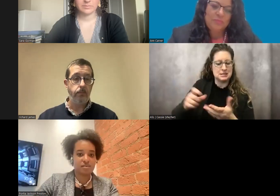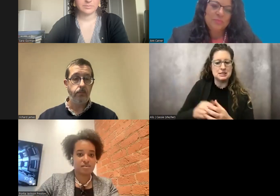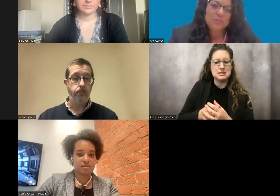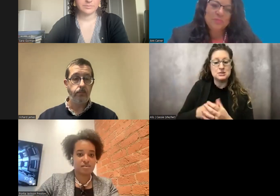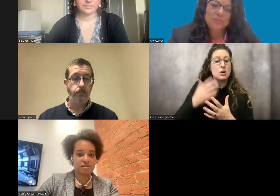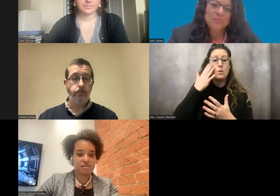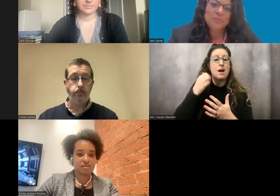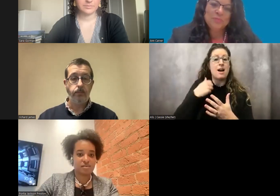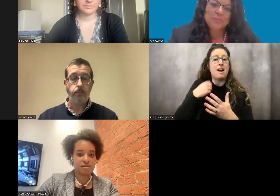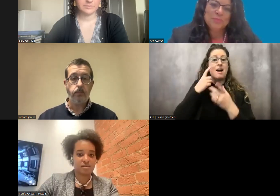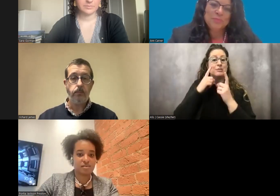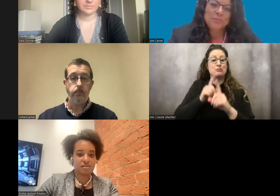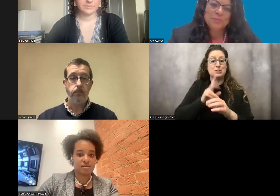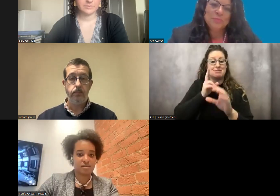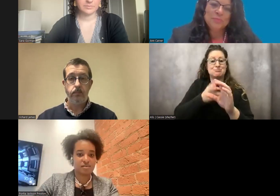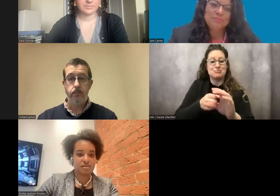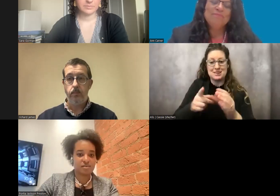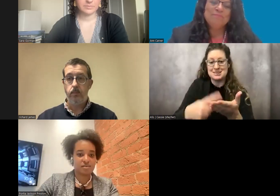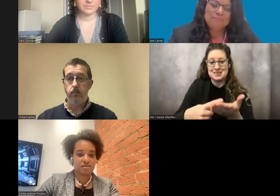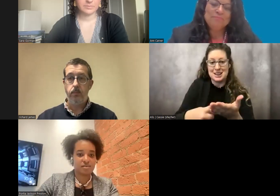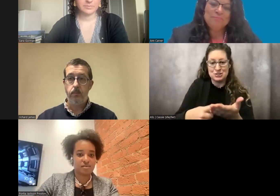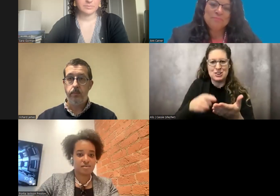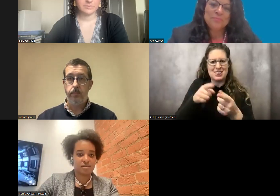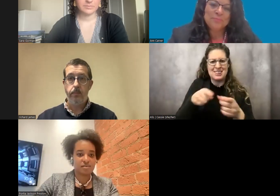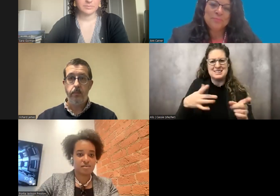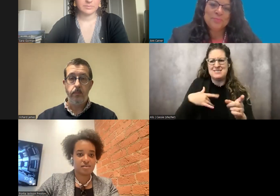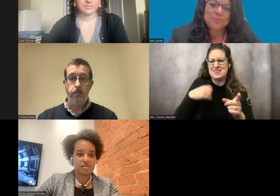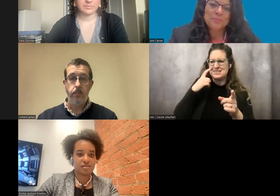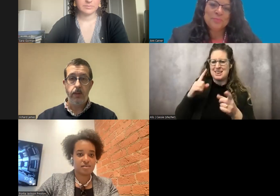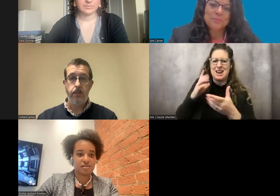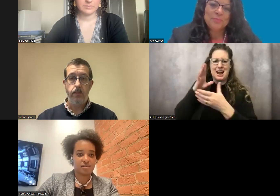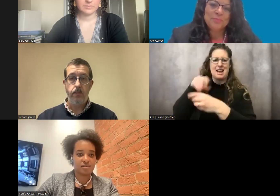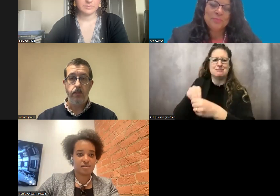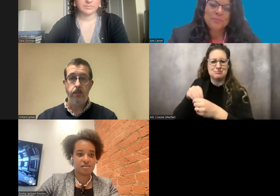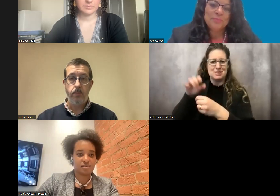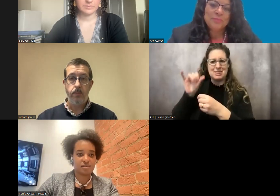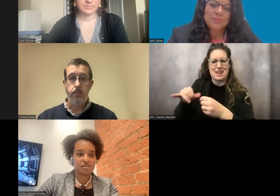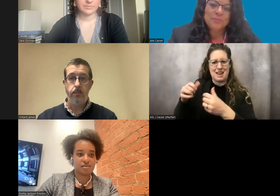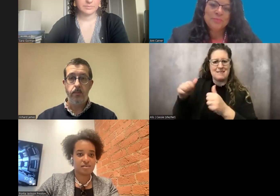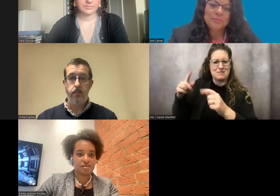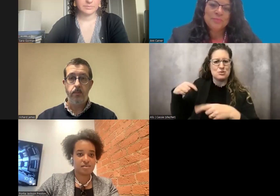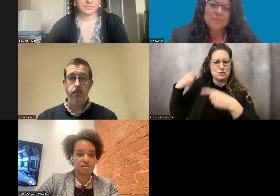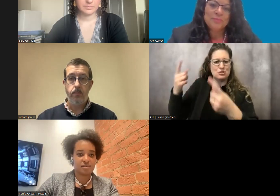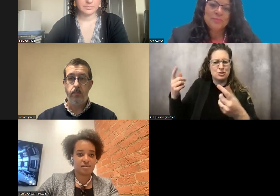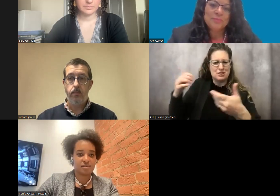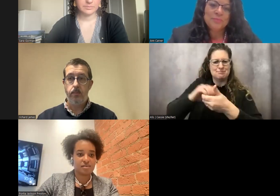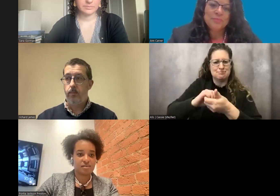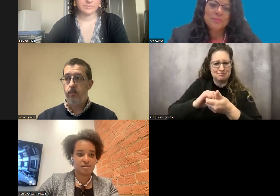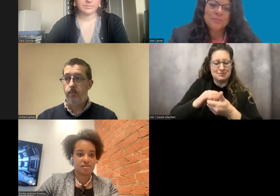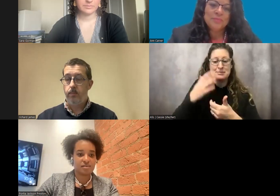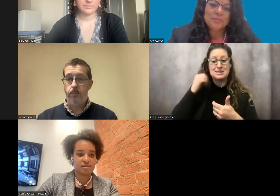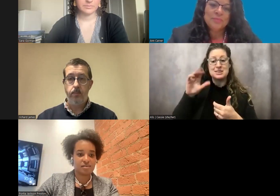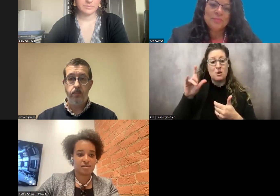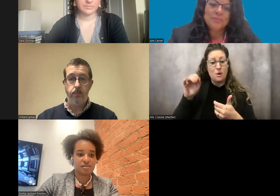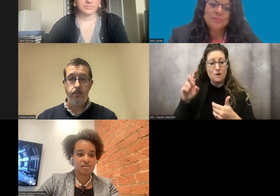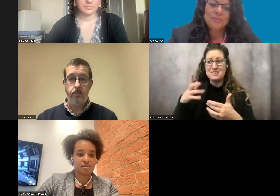feels like an extension of that, because we feel as if now COVID is behind us. But